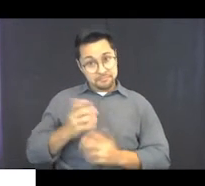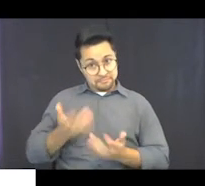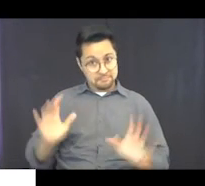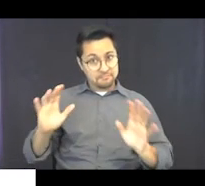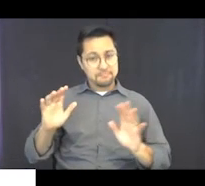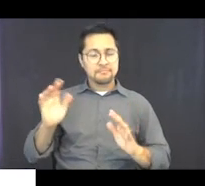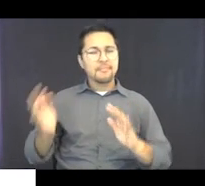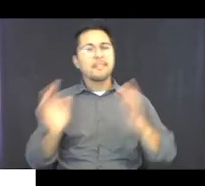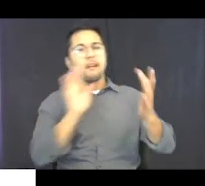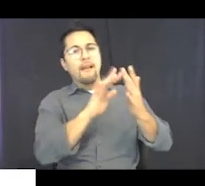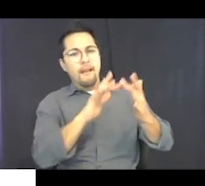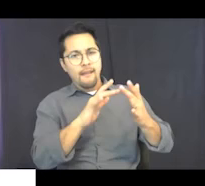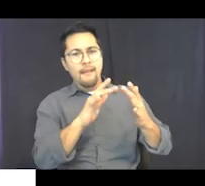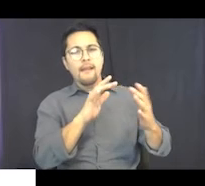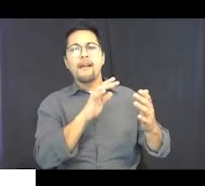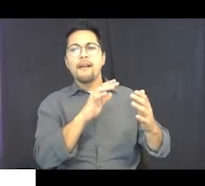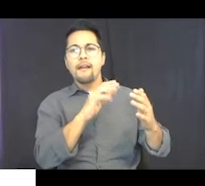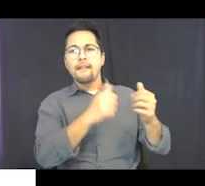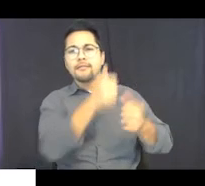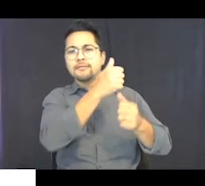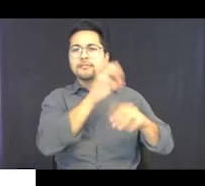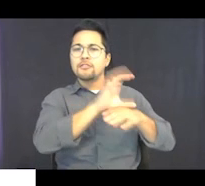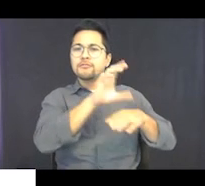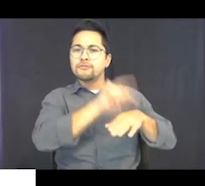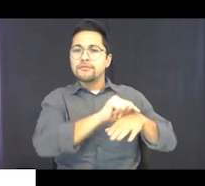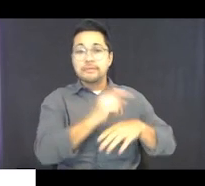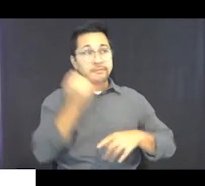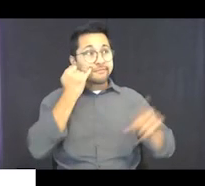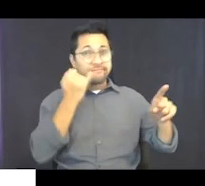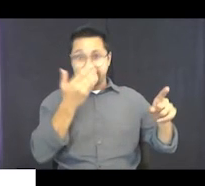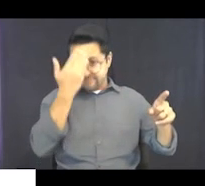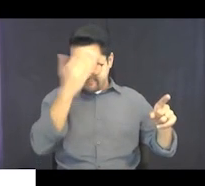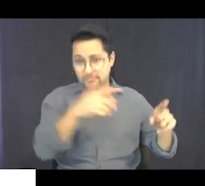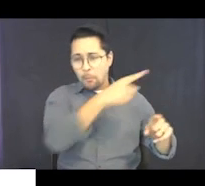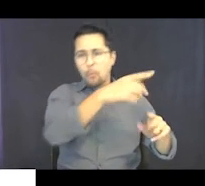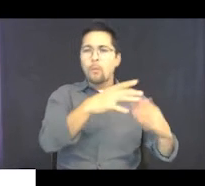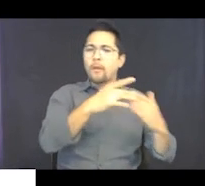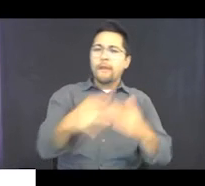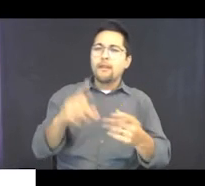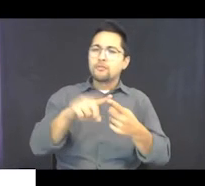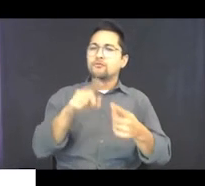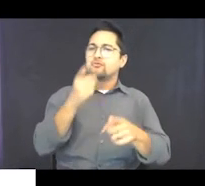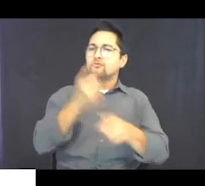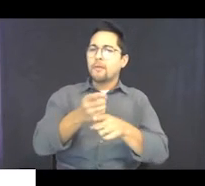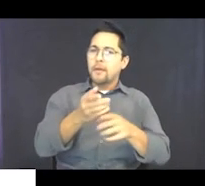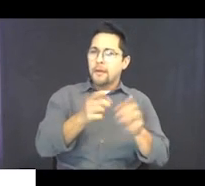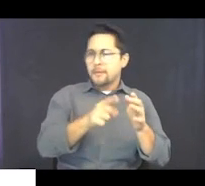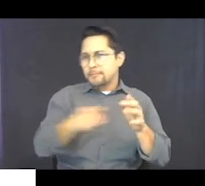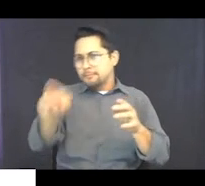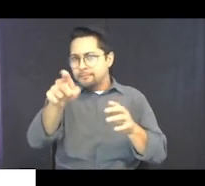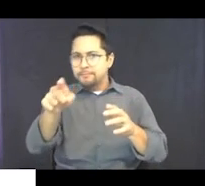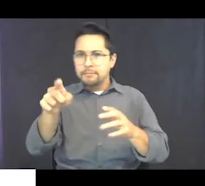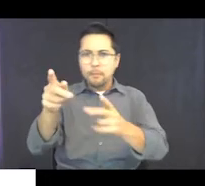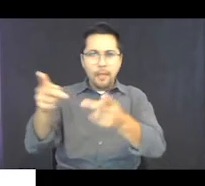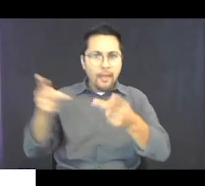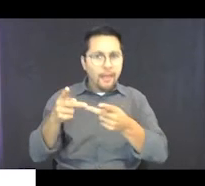contact your consultant. If your consultant doesn't know, they will point you in the right direction or find out for you.